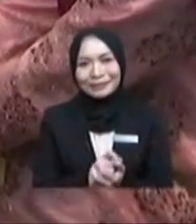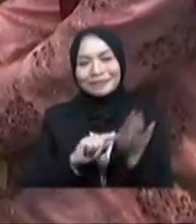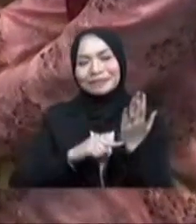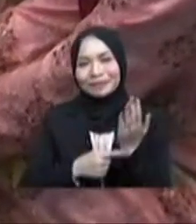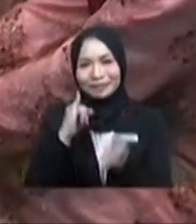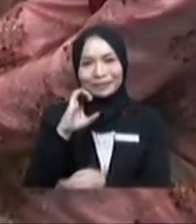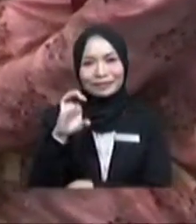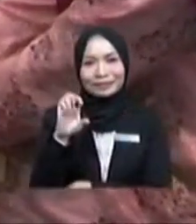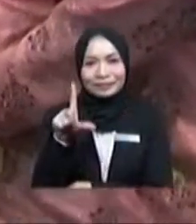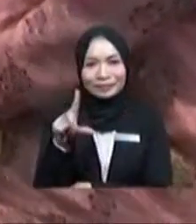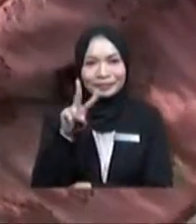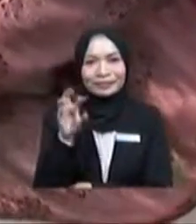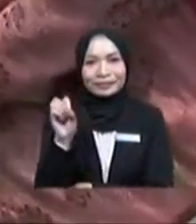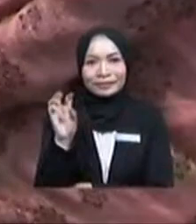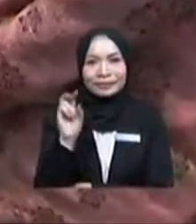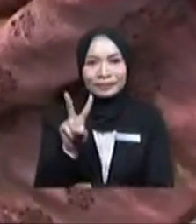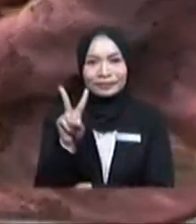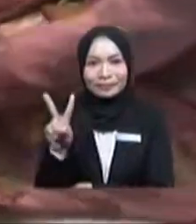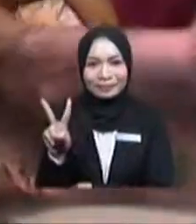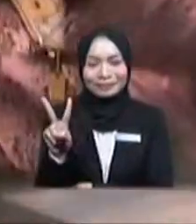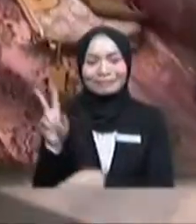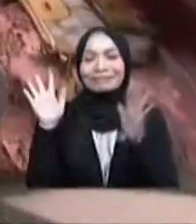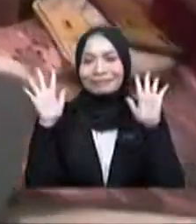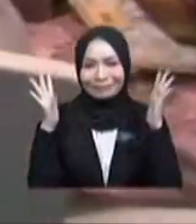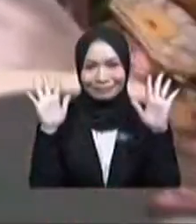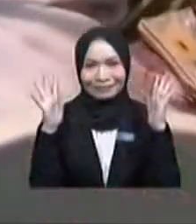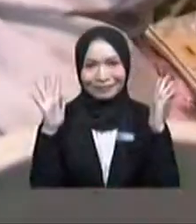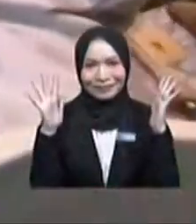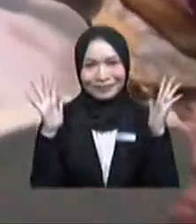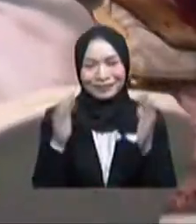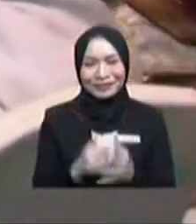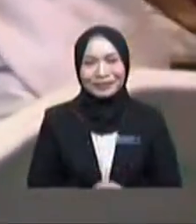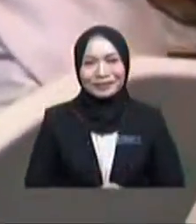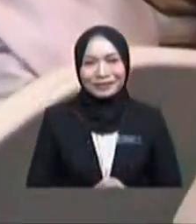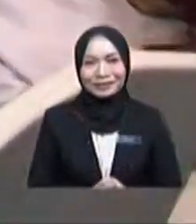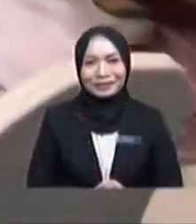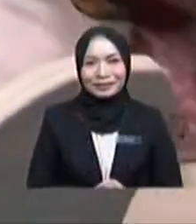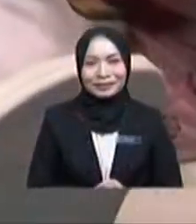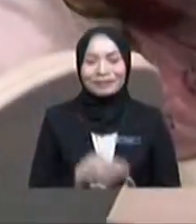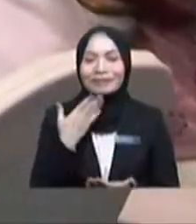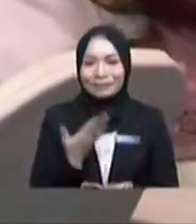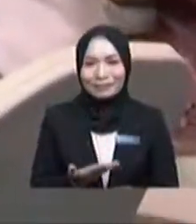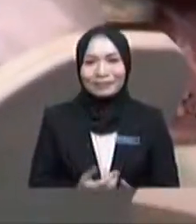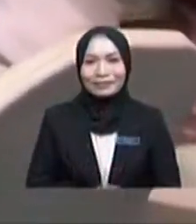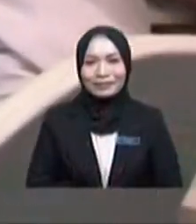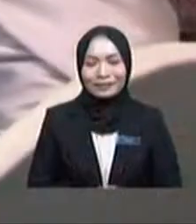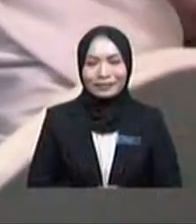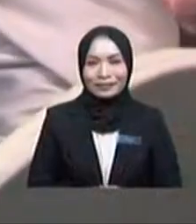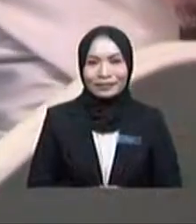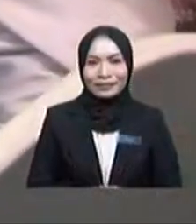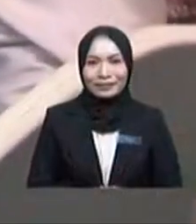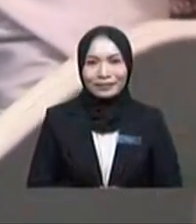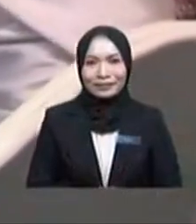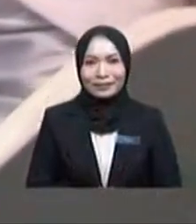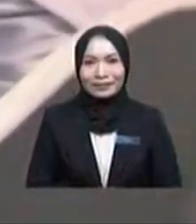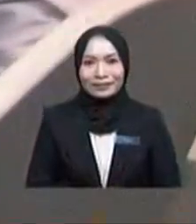ISEL 2022. A big round of applause, ladies and gentlemen. Next, distinguished guests, ladies and gentlemen,